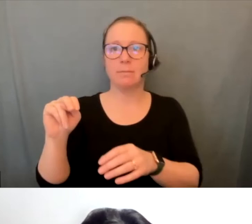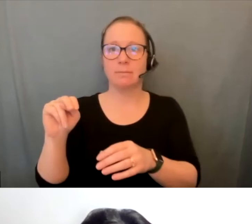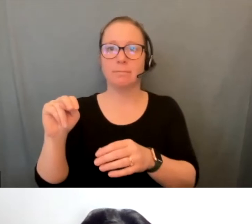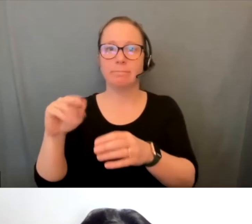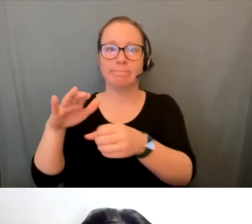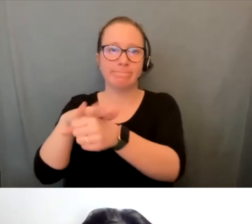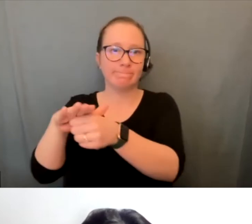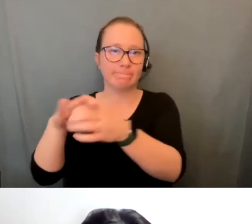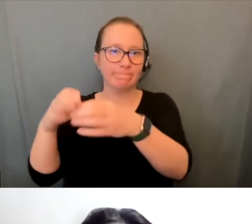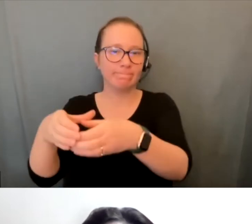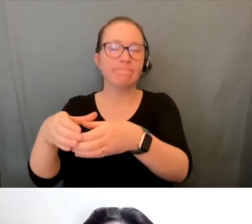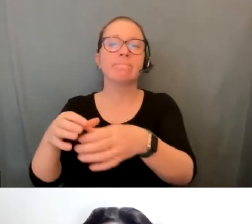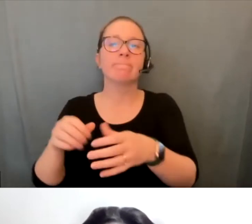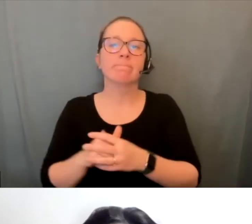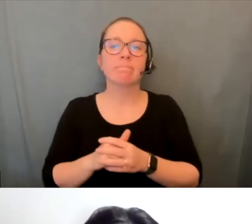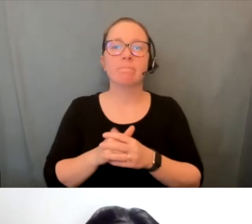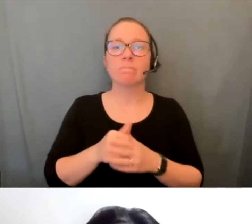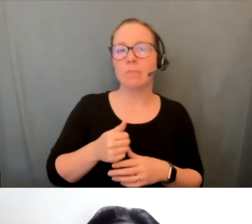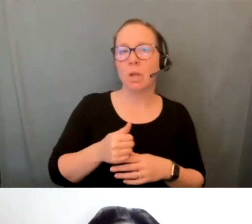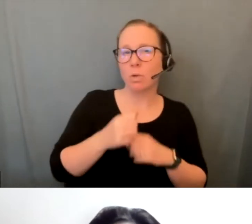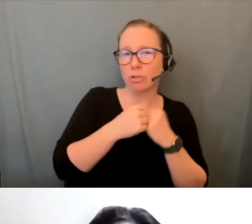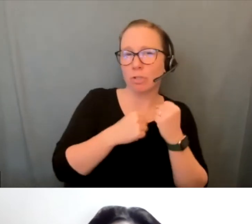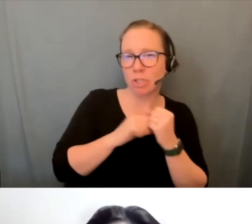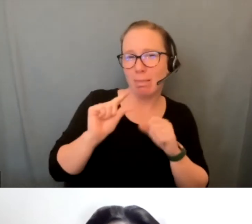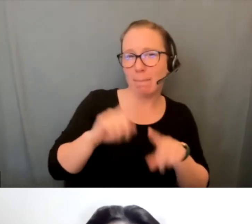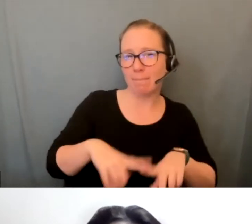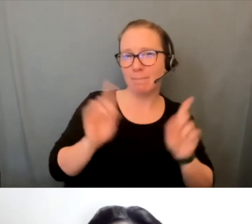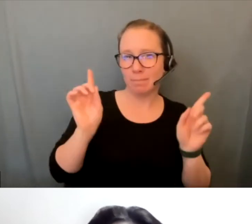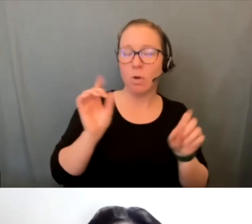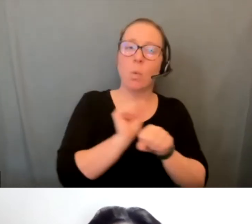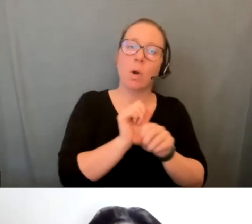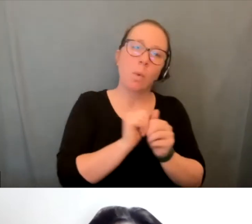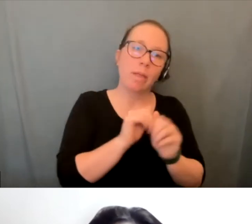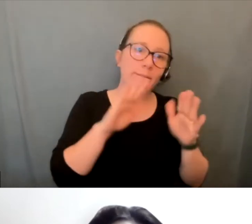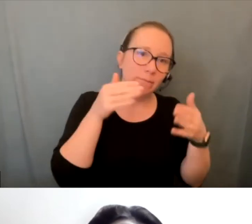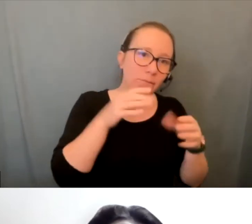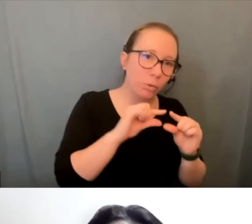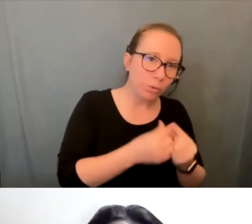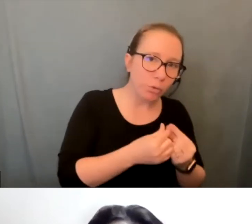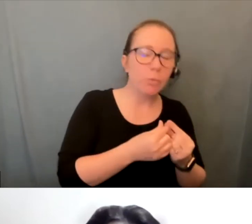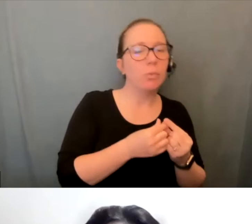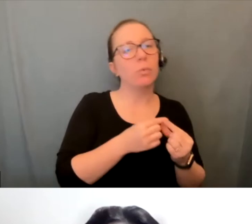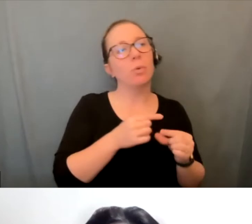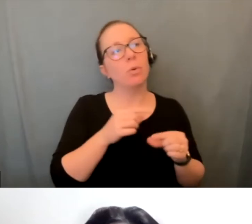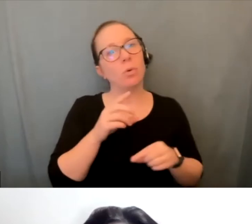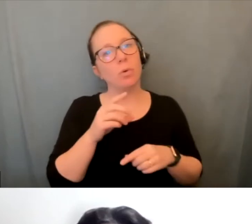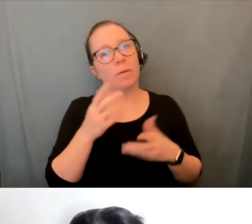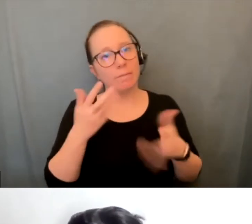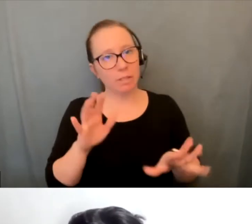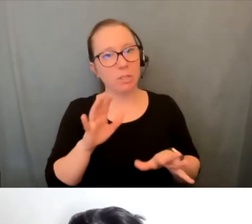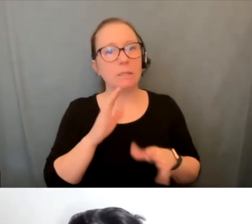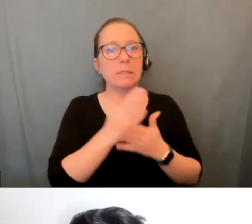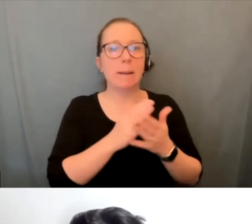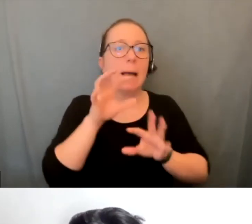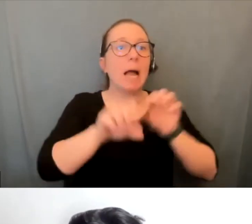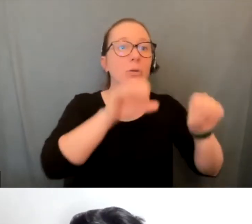We've structured a little bit differently this year. We've worked with focus groups. We did some intentional outreach to community